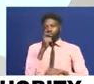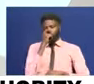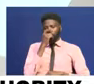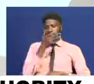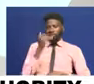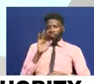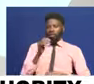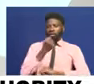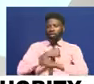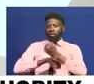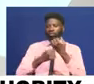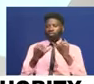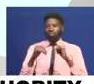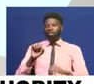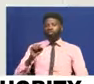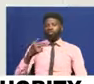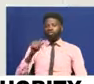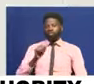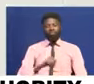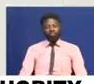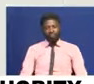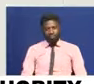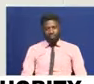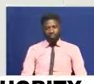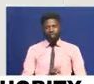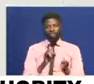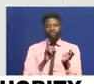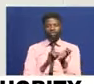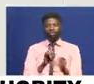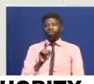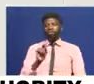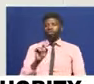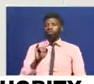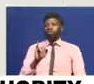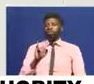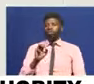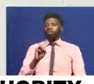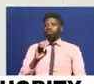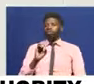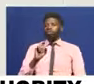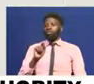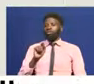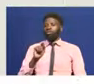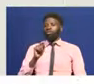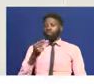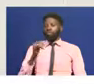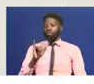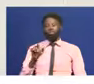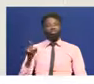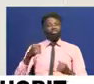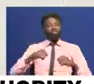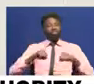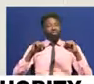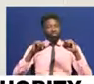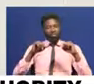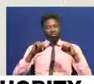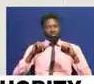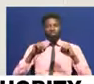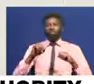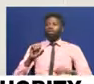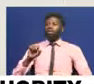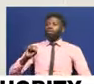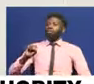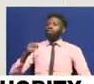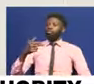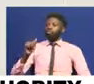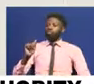health coverage. Thank you. Asante sana. Okay. Dr. Timothy Olweny is the chairperson of the Social Health Authority, joining us here on